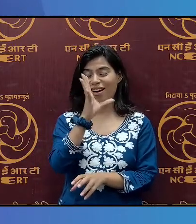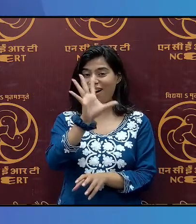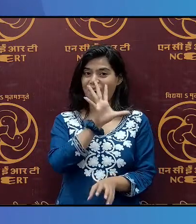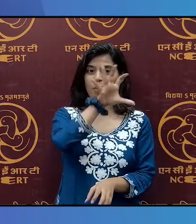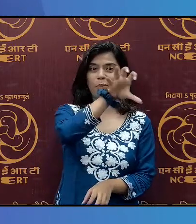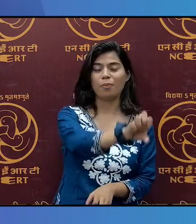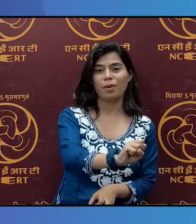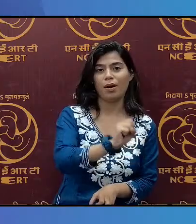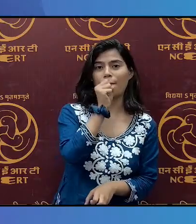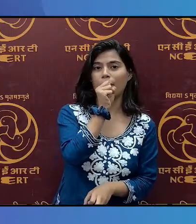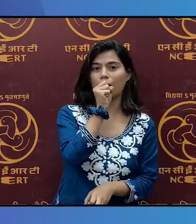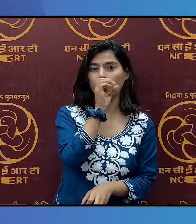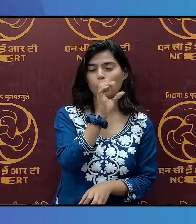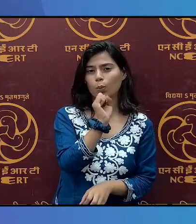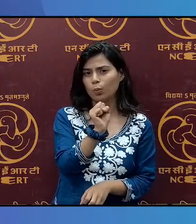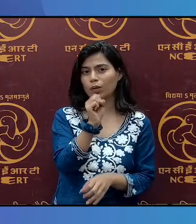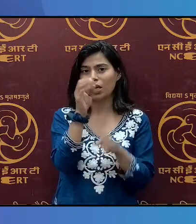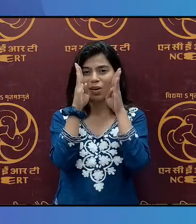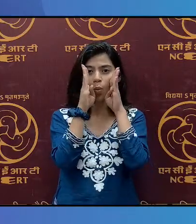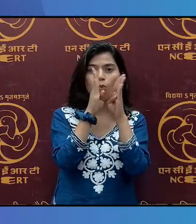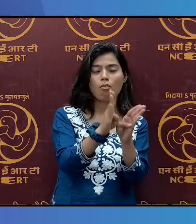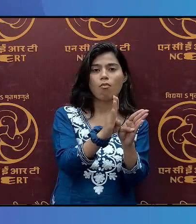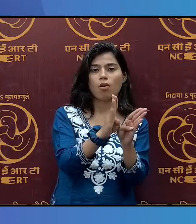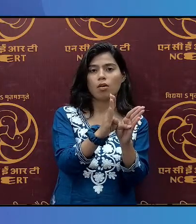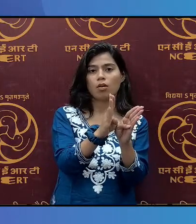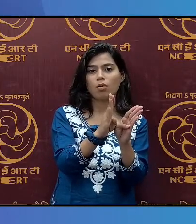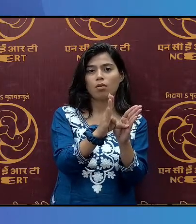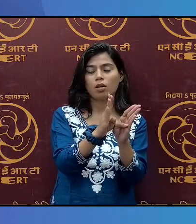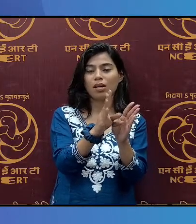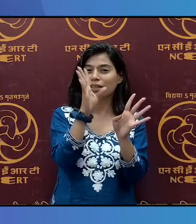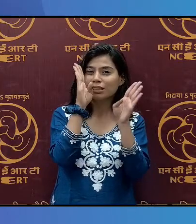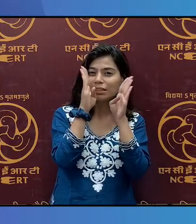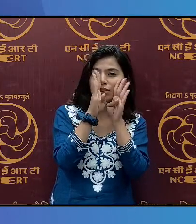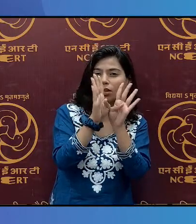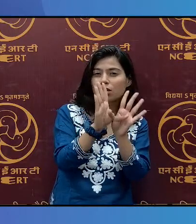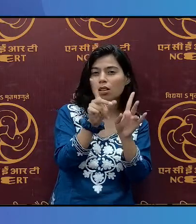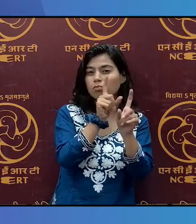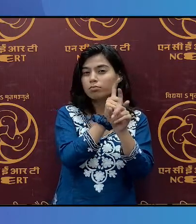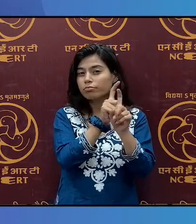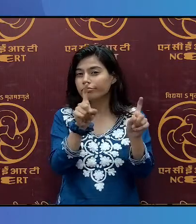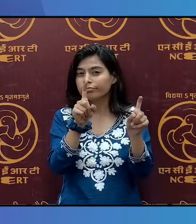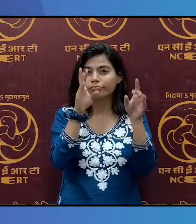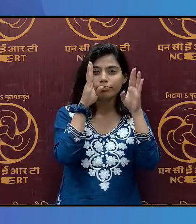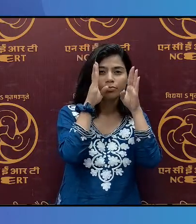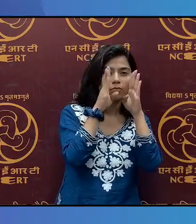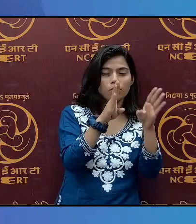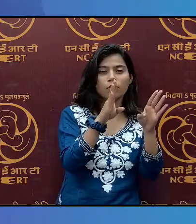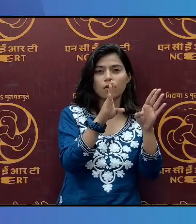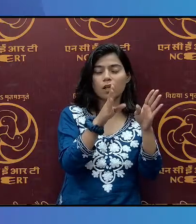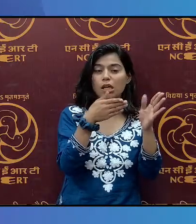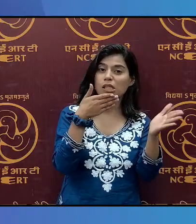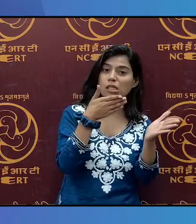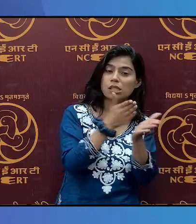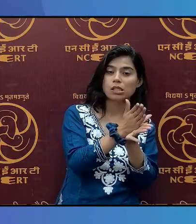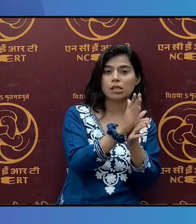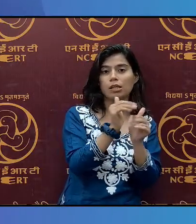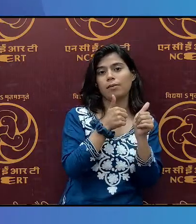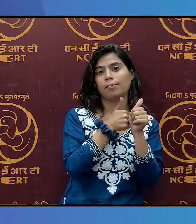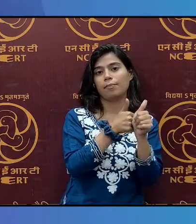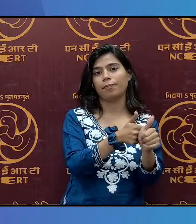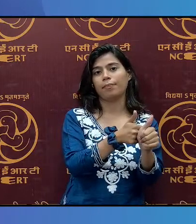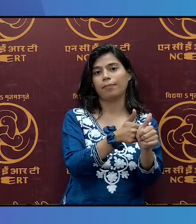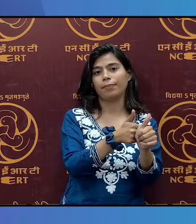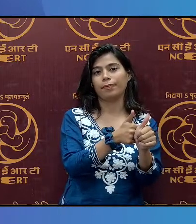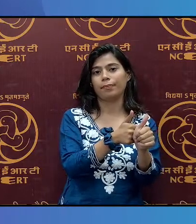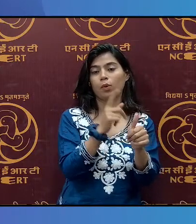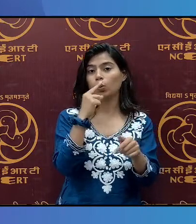mango. He is concentrated. His purpose is very, very clear. This should be the same way for students